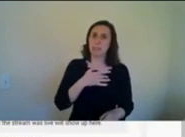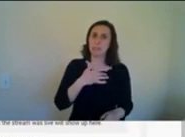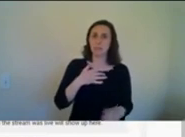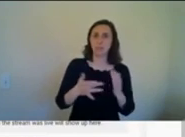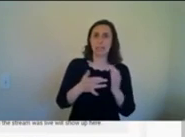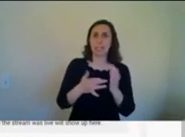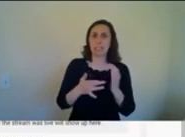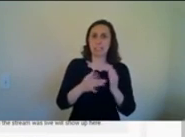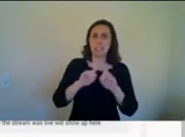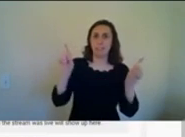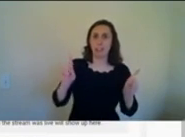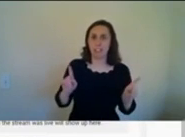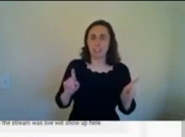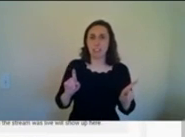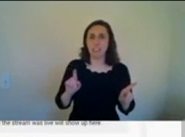It's not